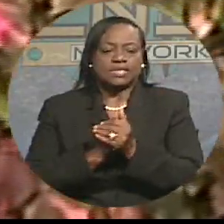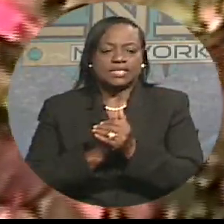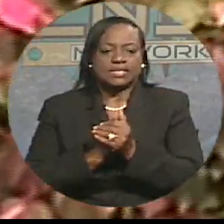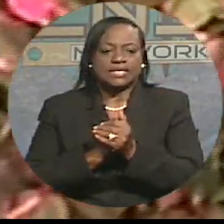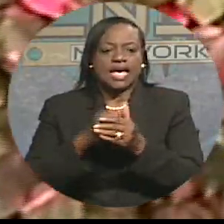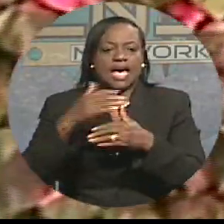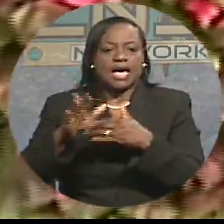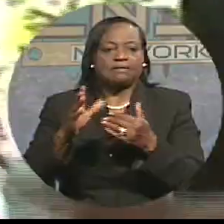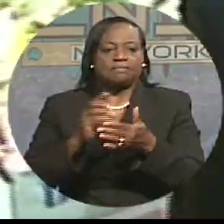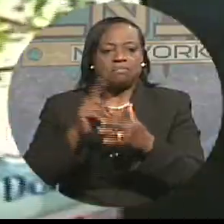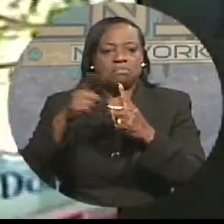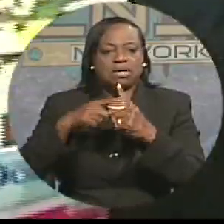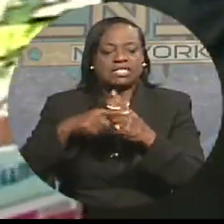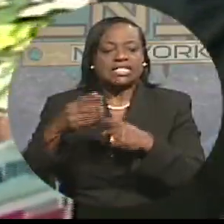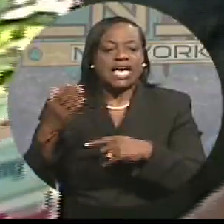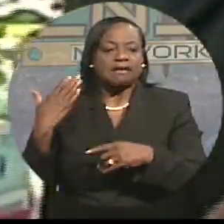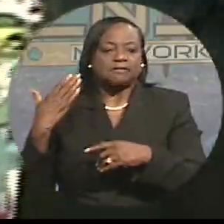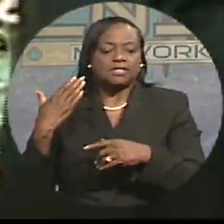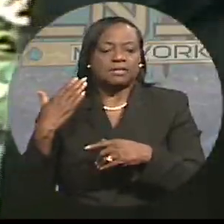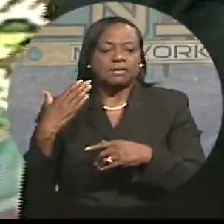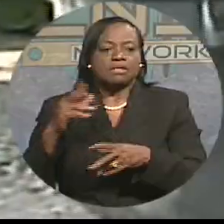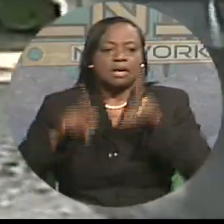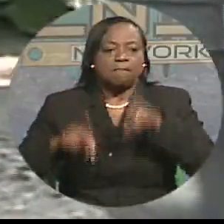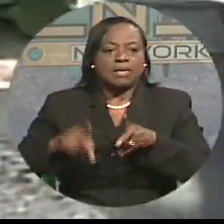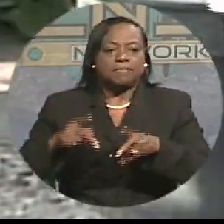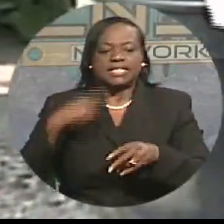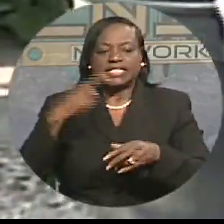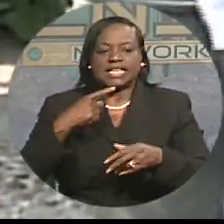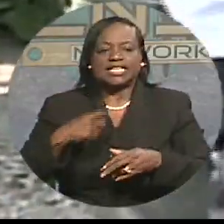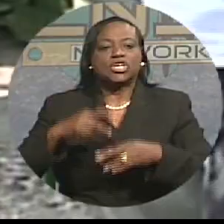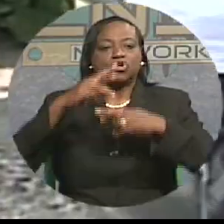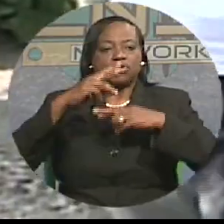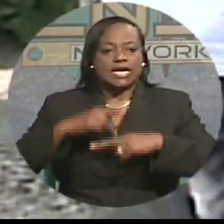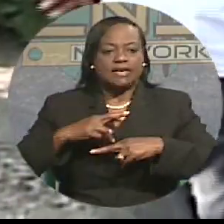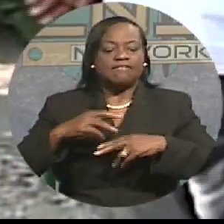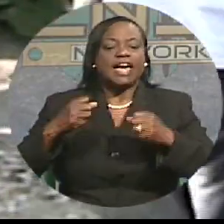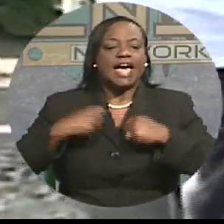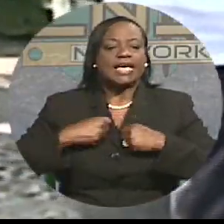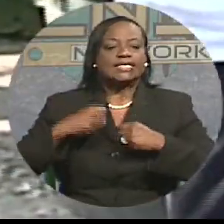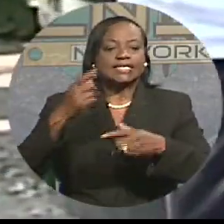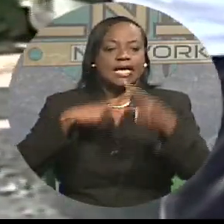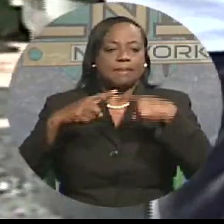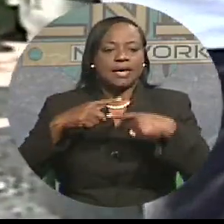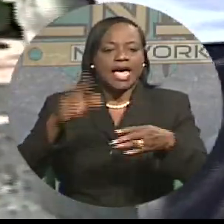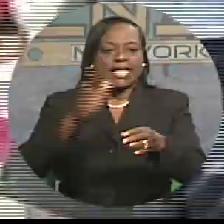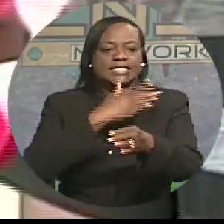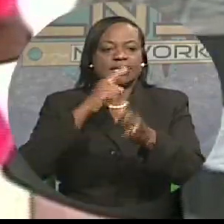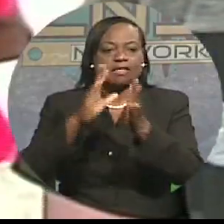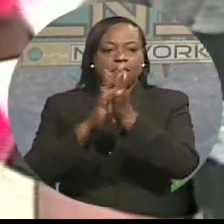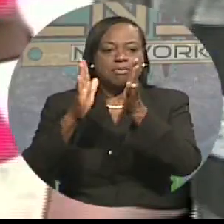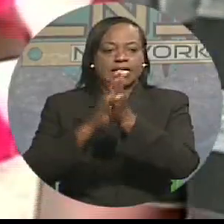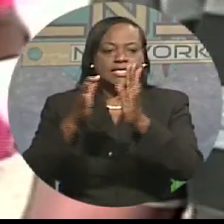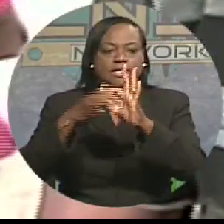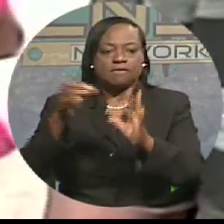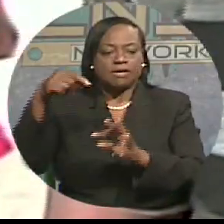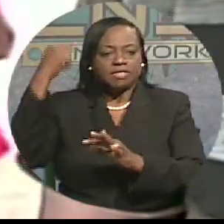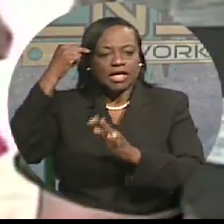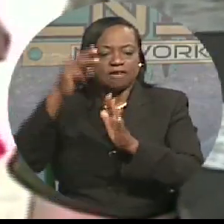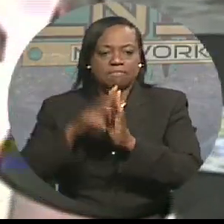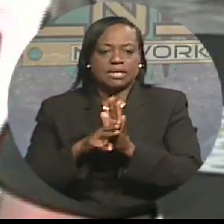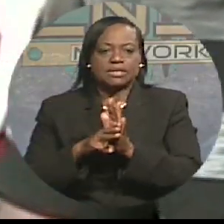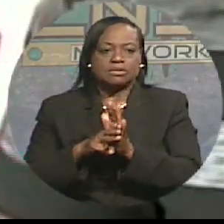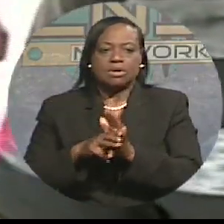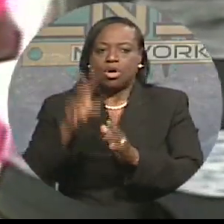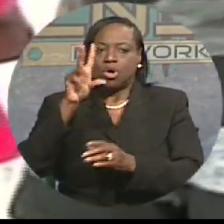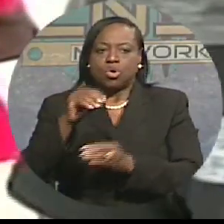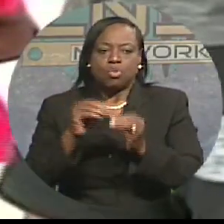the project began, residents say relief has come and they are singing the praises of the government. The rain always through my house and the mosquito bite me all the time